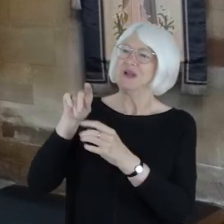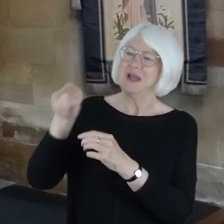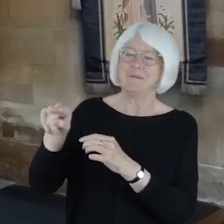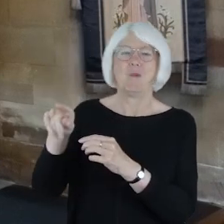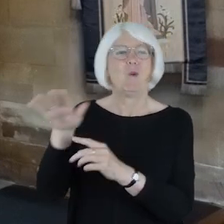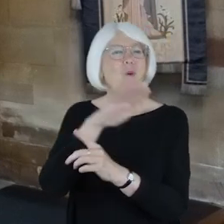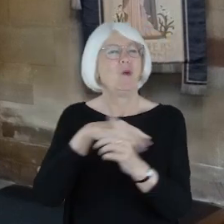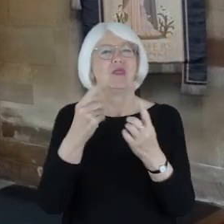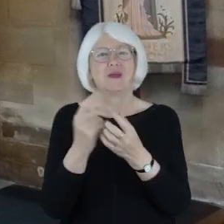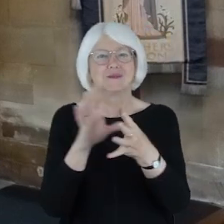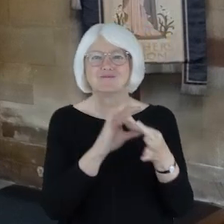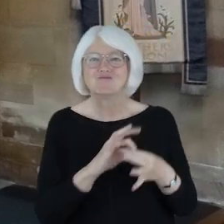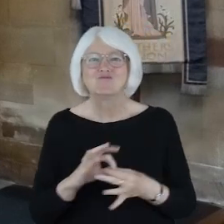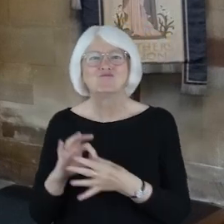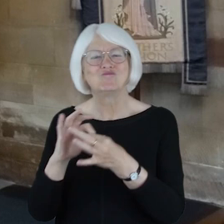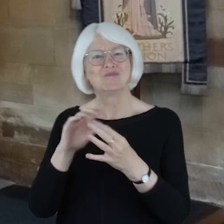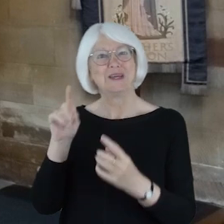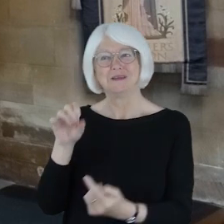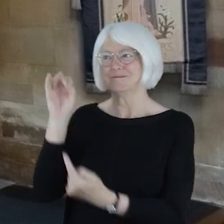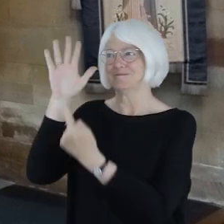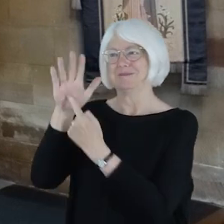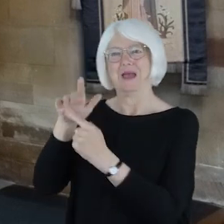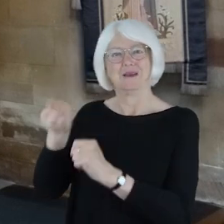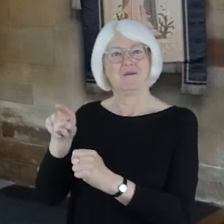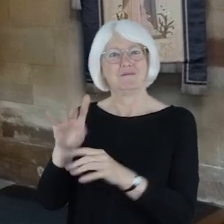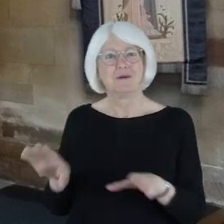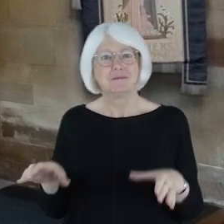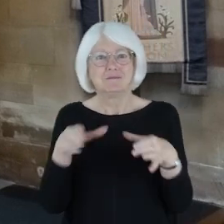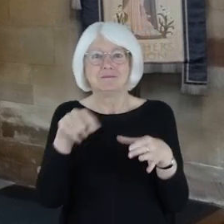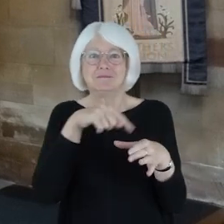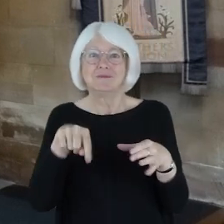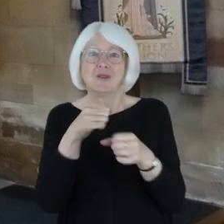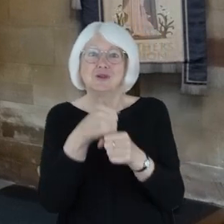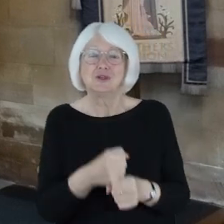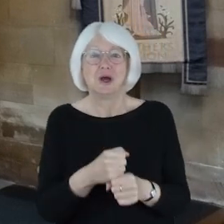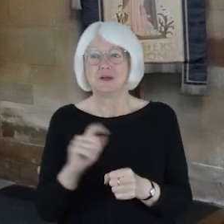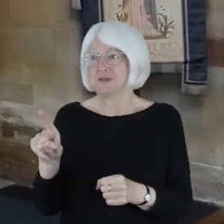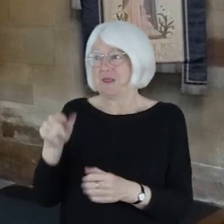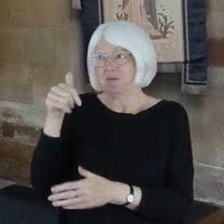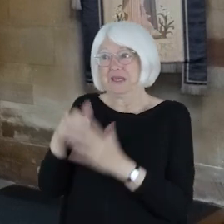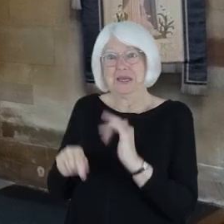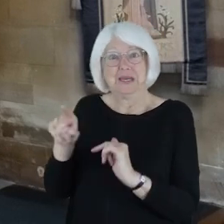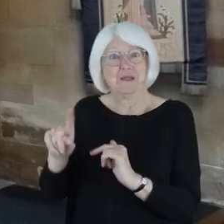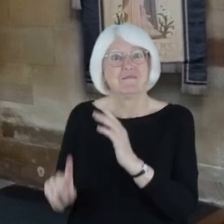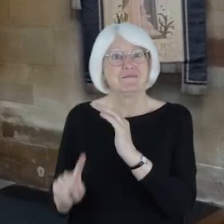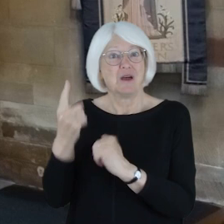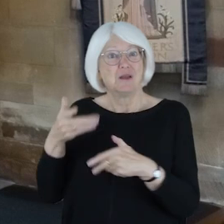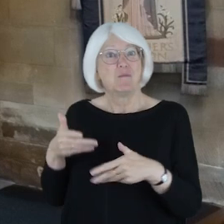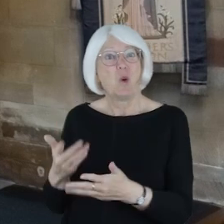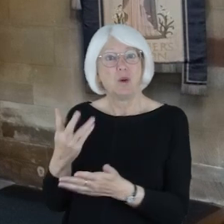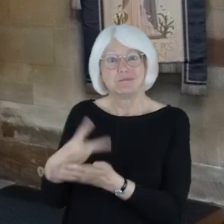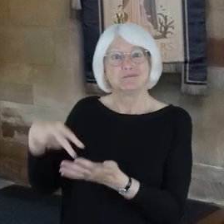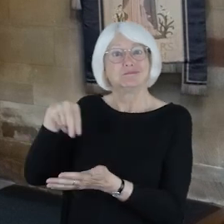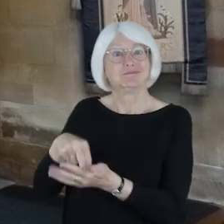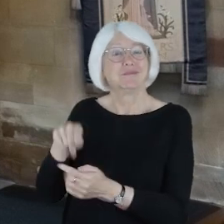together. He is the head of the body of the church. He is the beginning, the firstborn from the dead, so that he might come